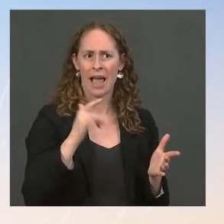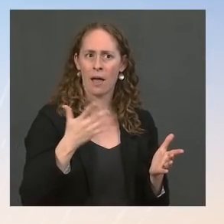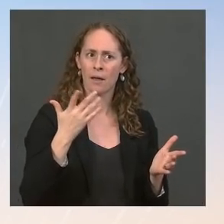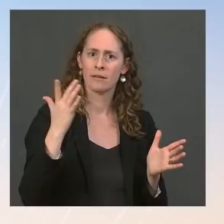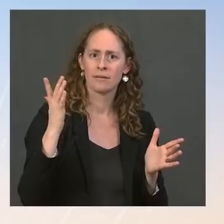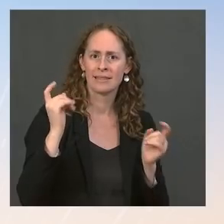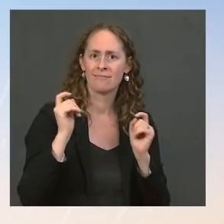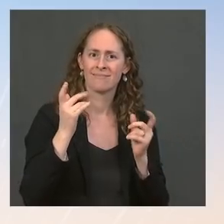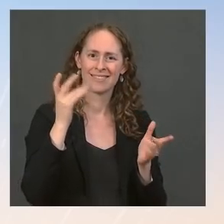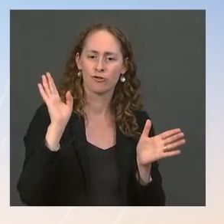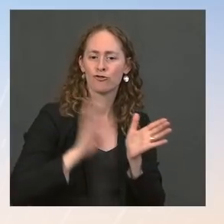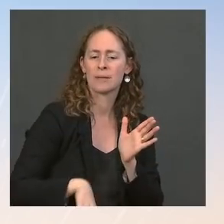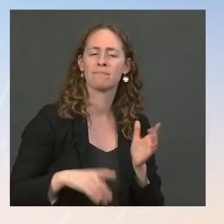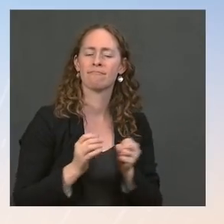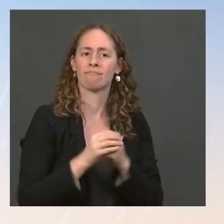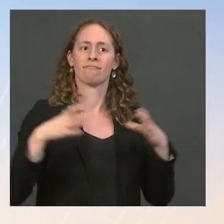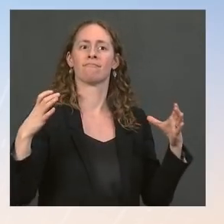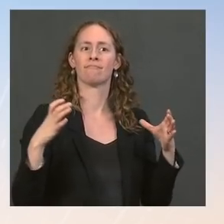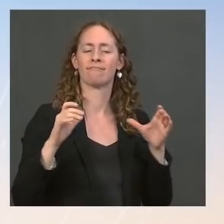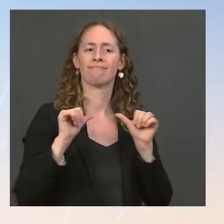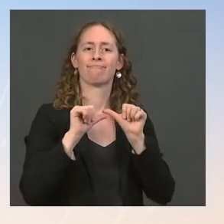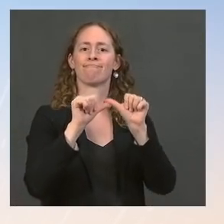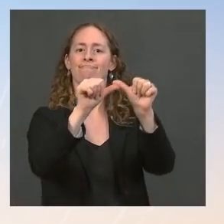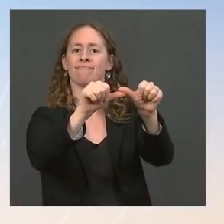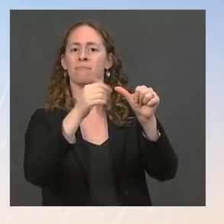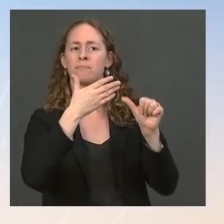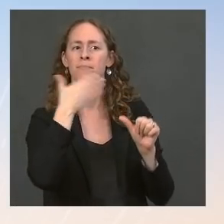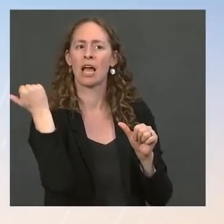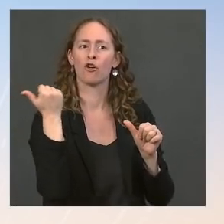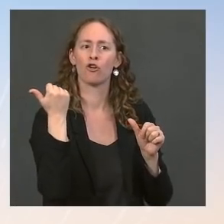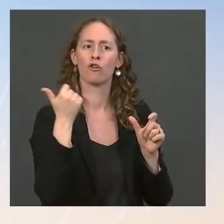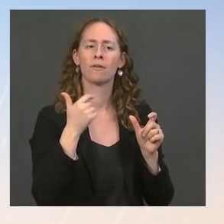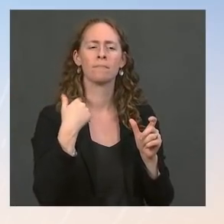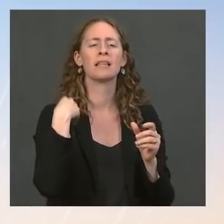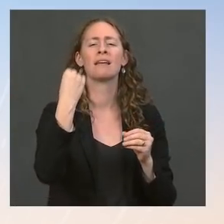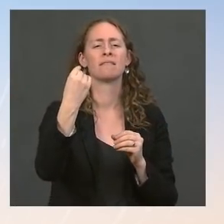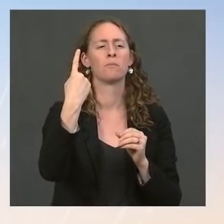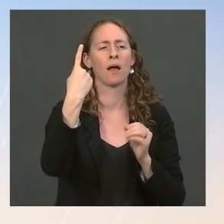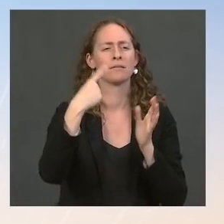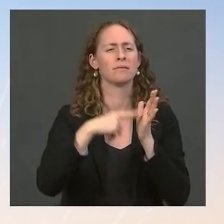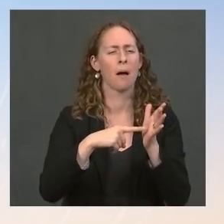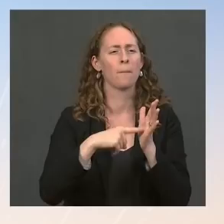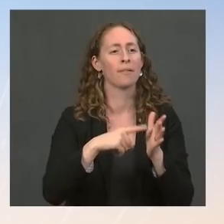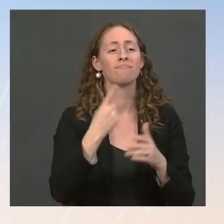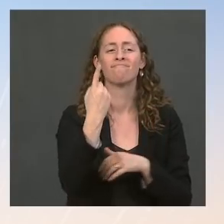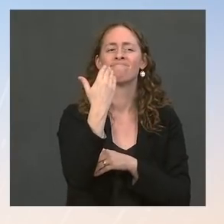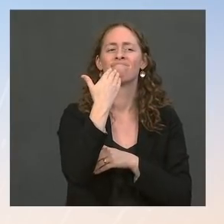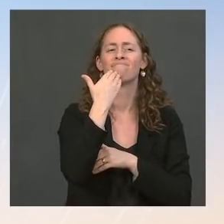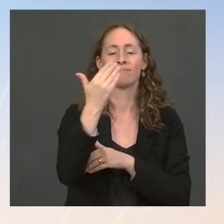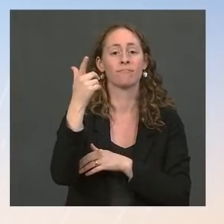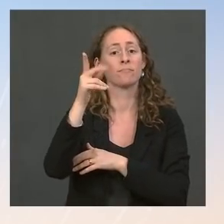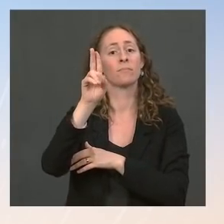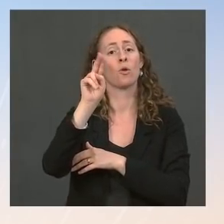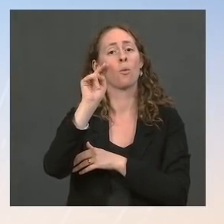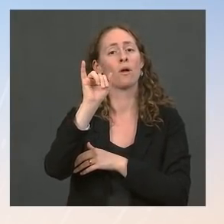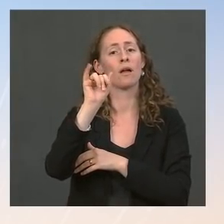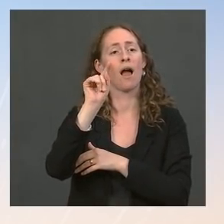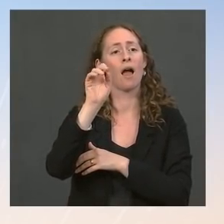ever enacted. So we have seen in a lot of places, and let me just give you an example because it's a really good one. United Airlines is obviously a huge